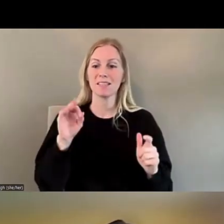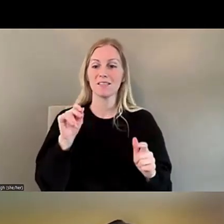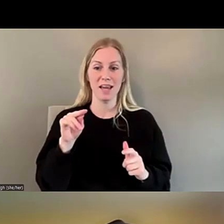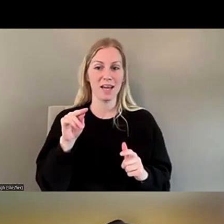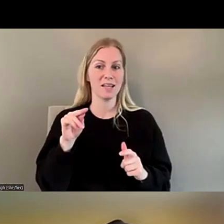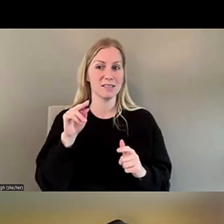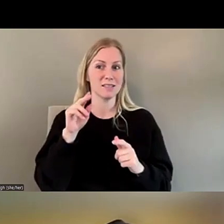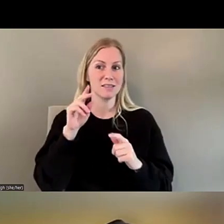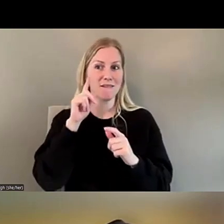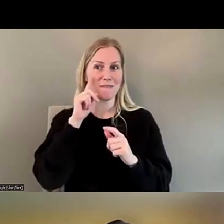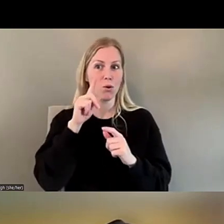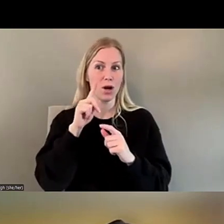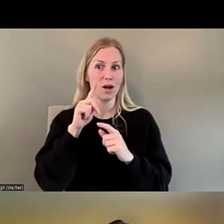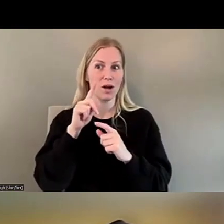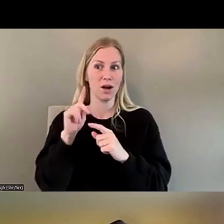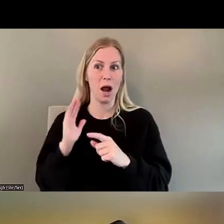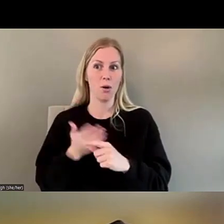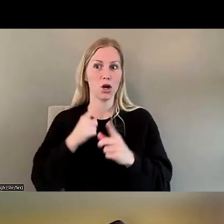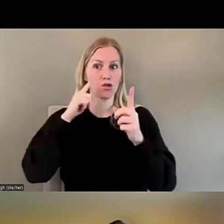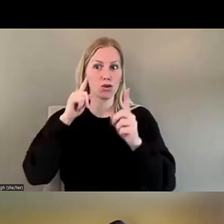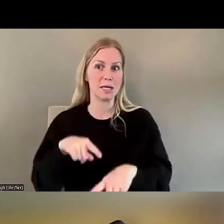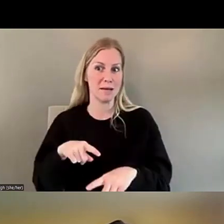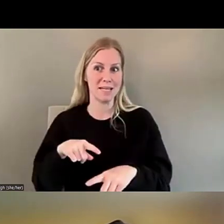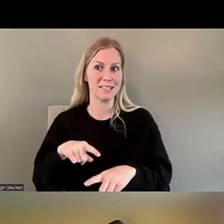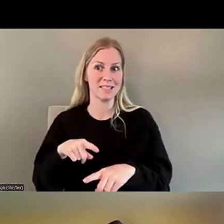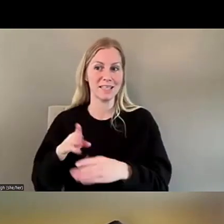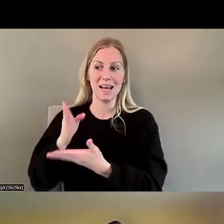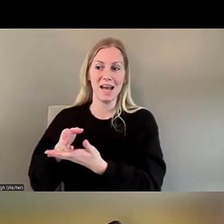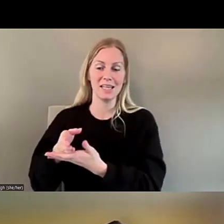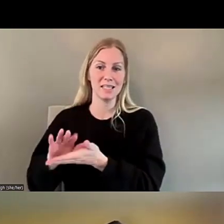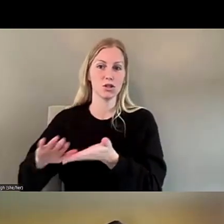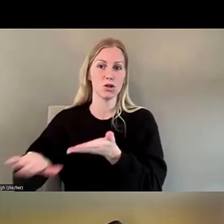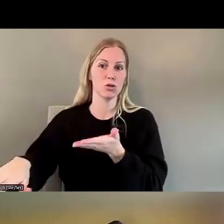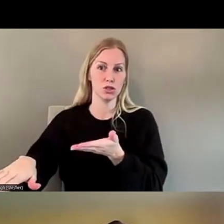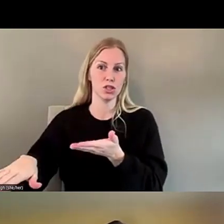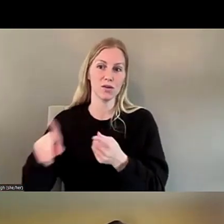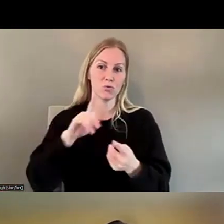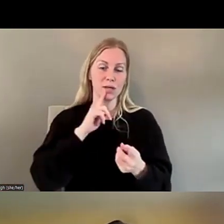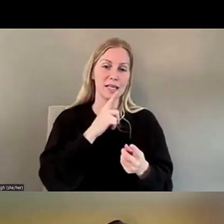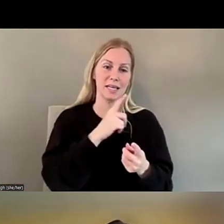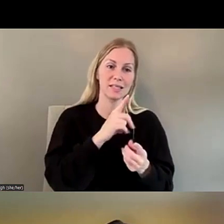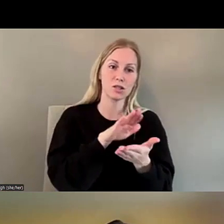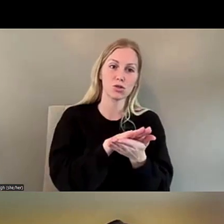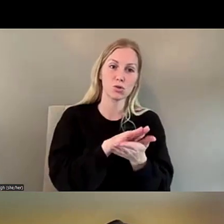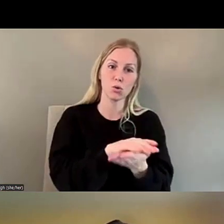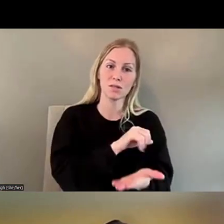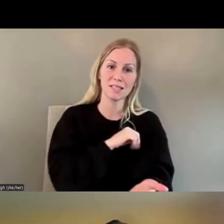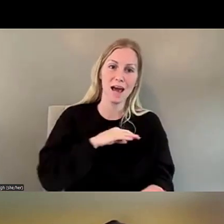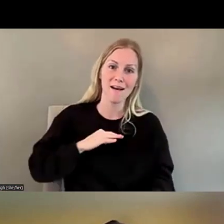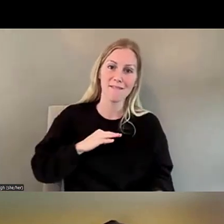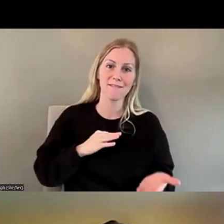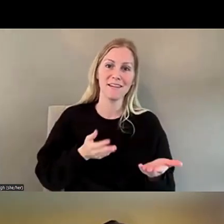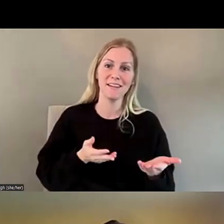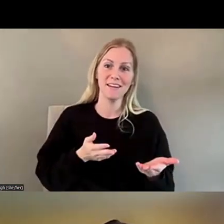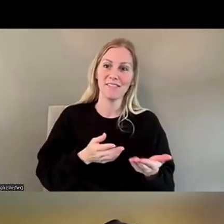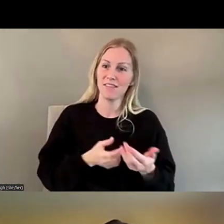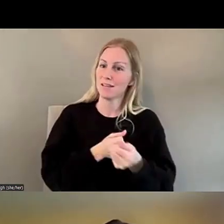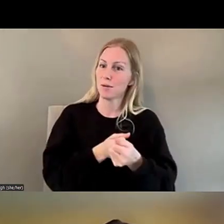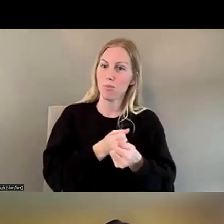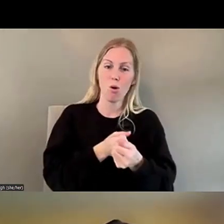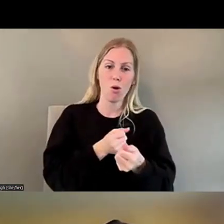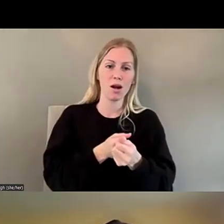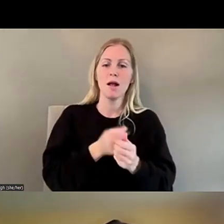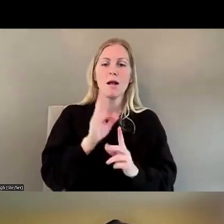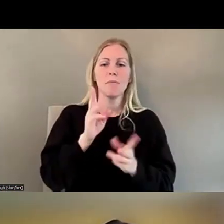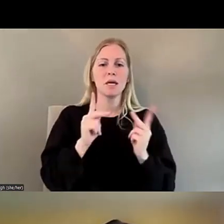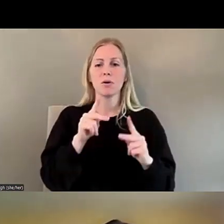districts we've worked on in the ending of the seclusion at the end of the day becomes the school staff, because no one goes into teaching because